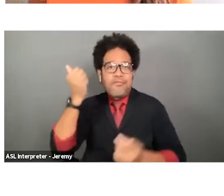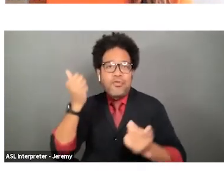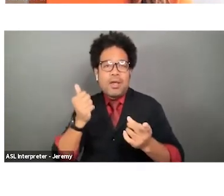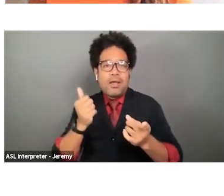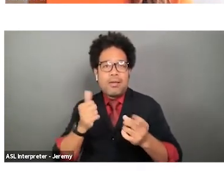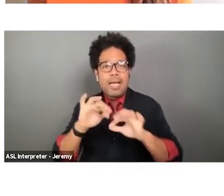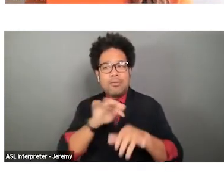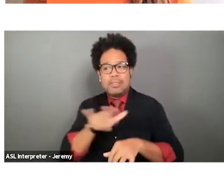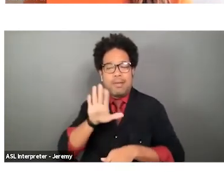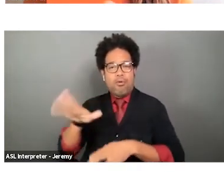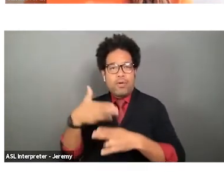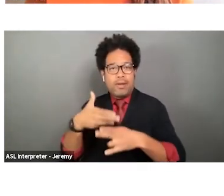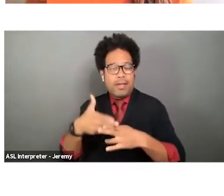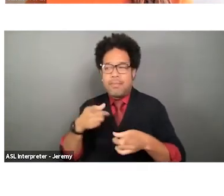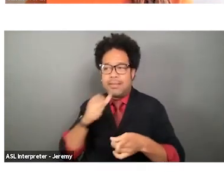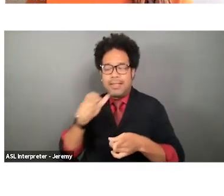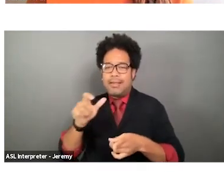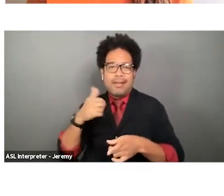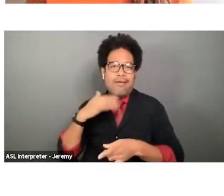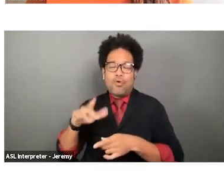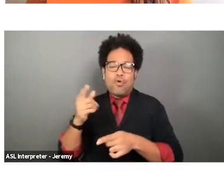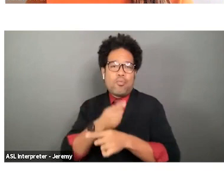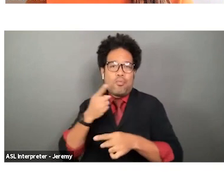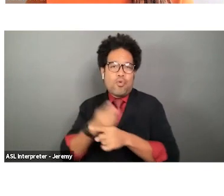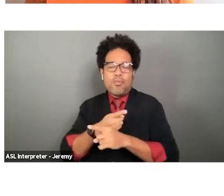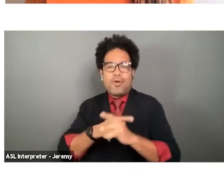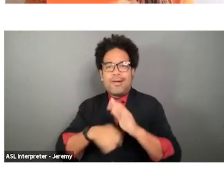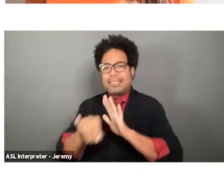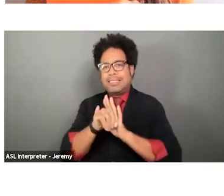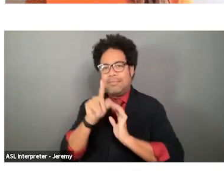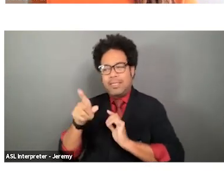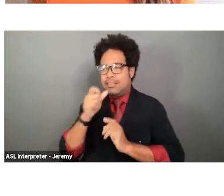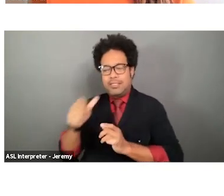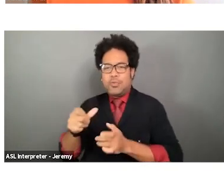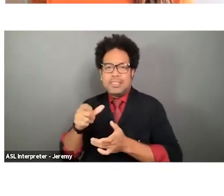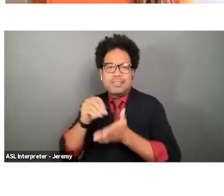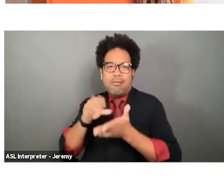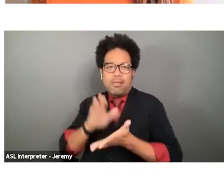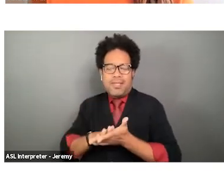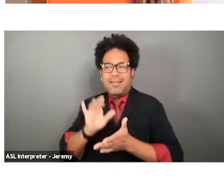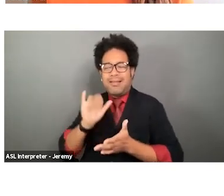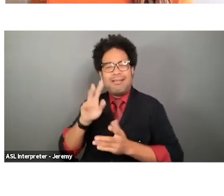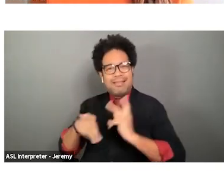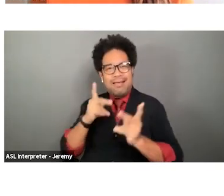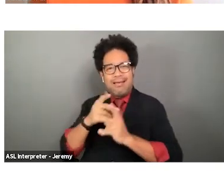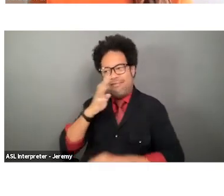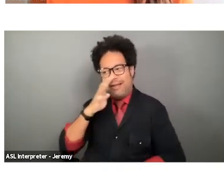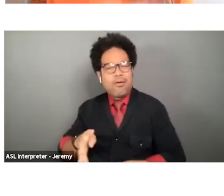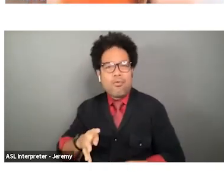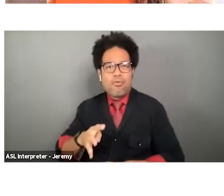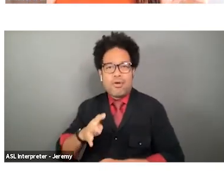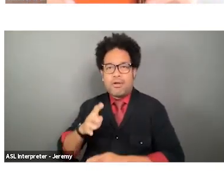her name and they didn't have her proper identification because she was undocumented. That sort of neglect and dismissal of a life because